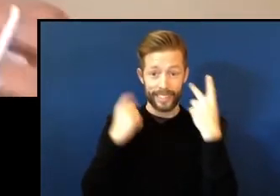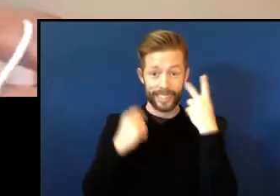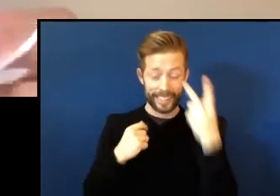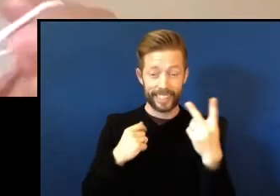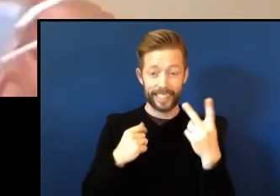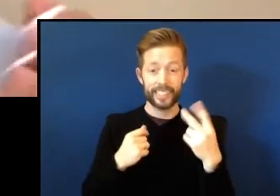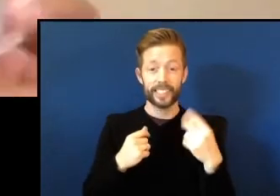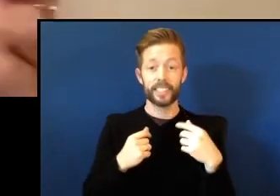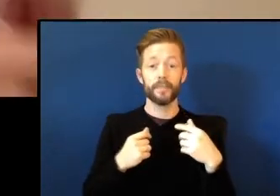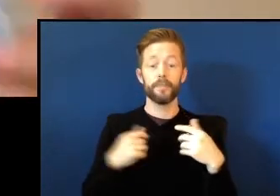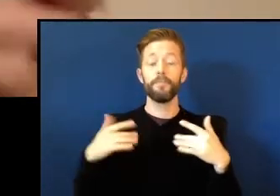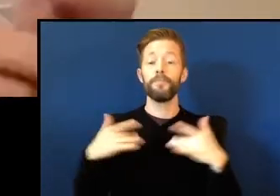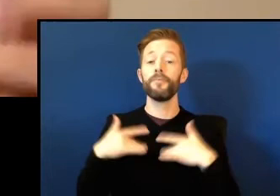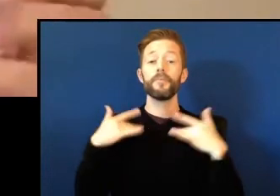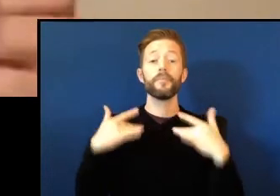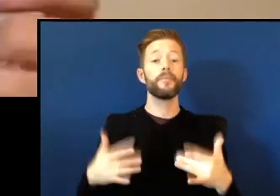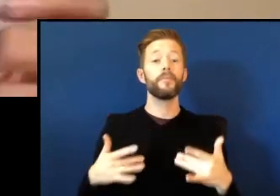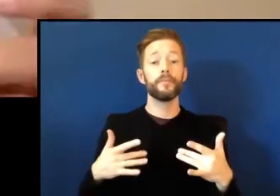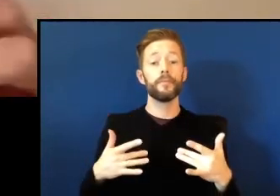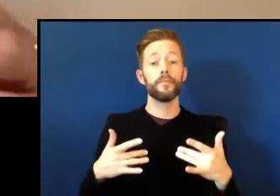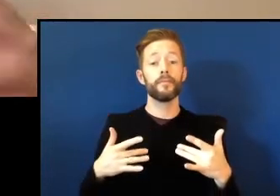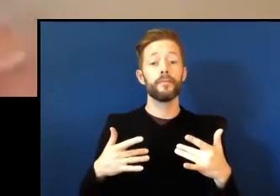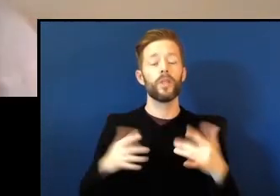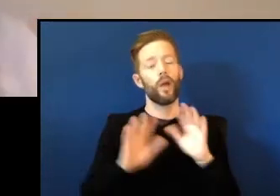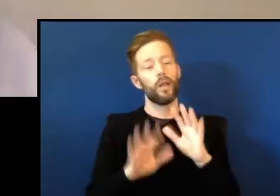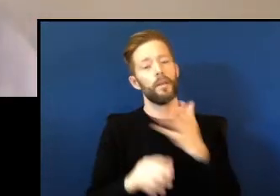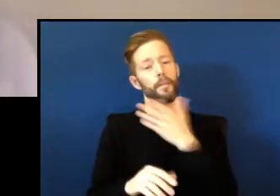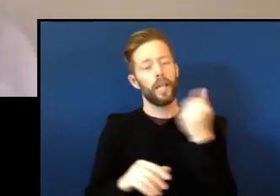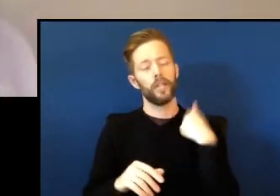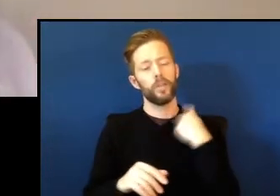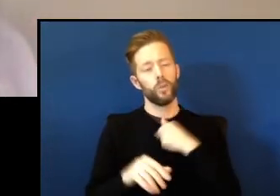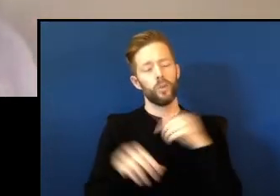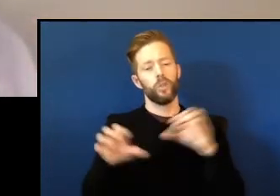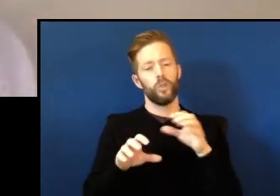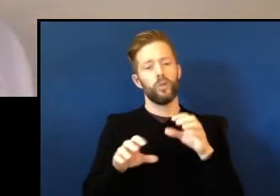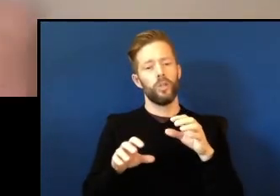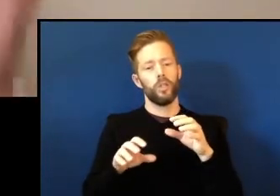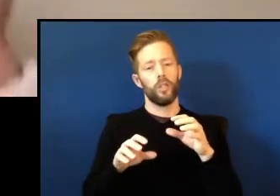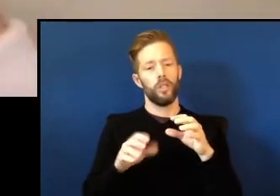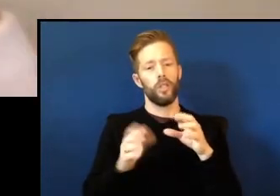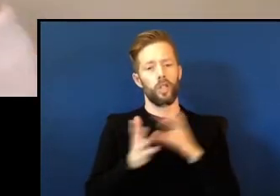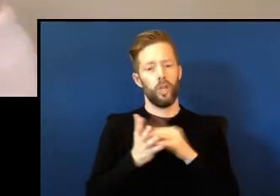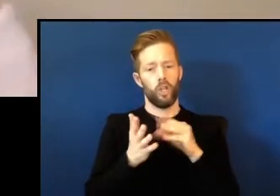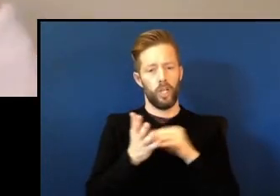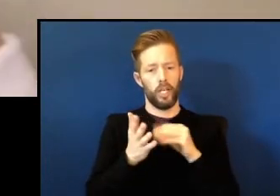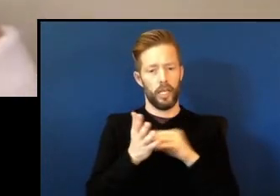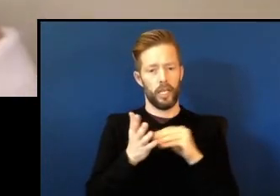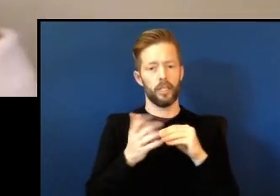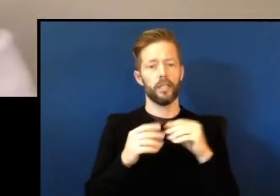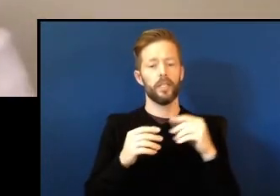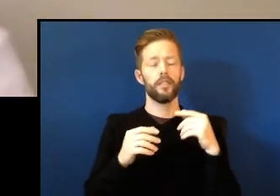here. And usually what I've been saying, because we're doing remote learning, I've actually